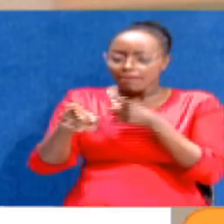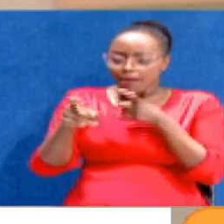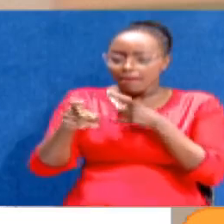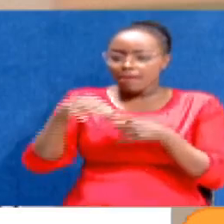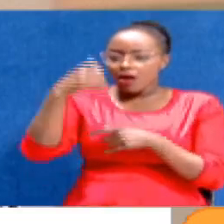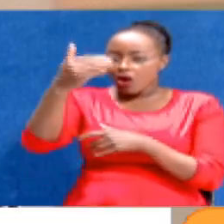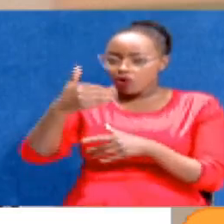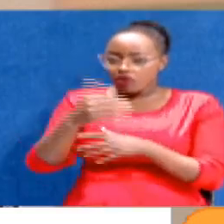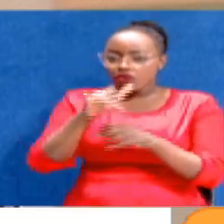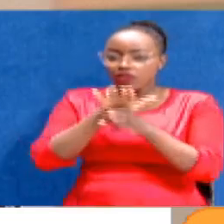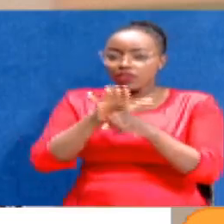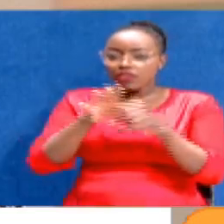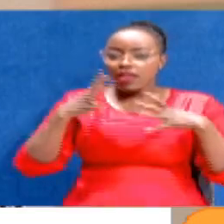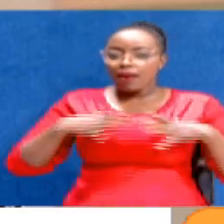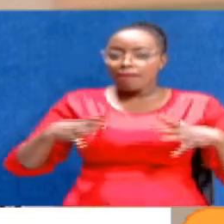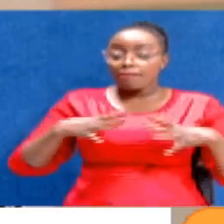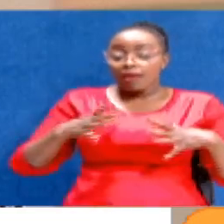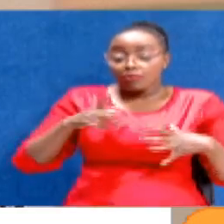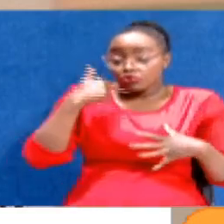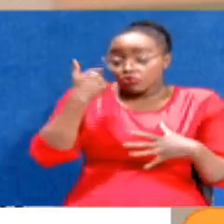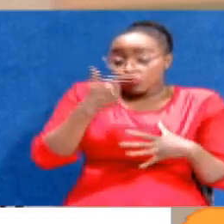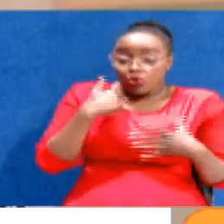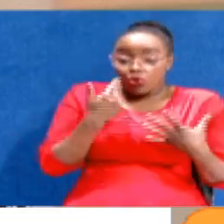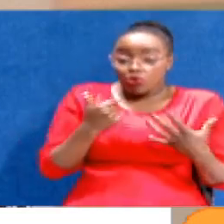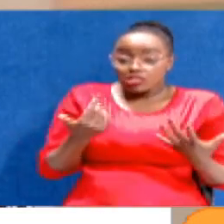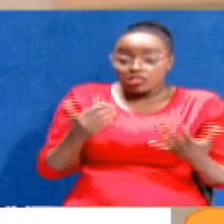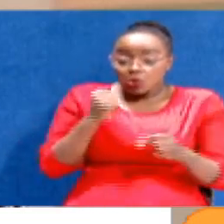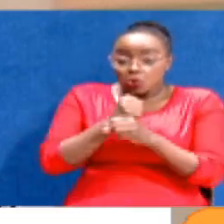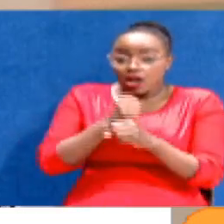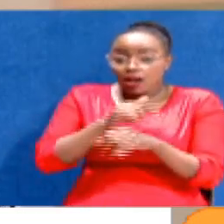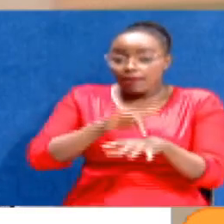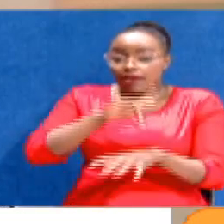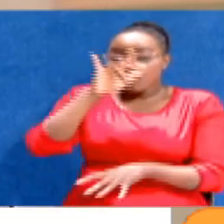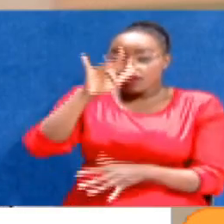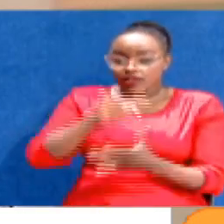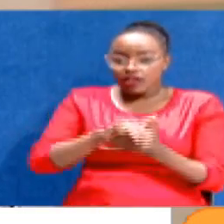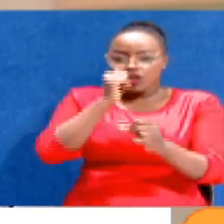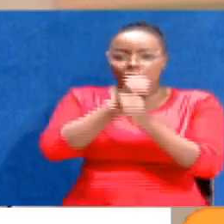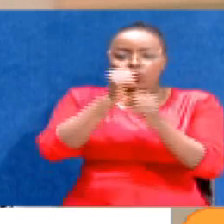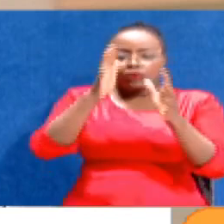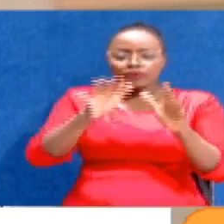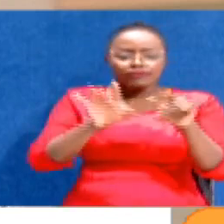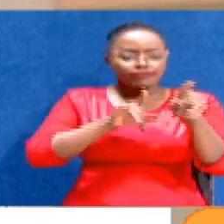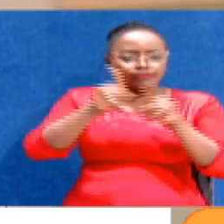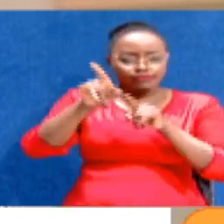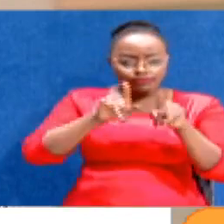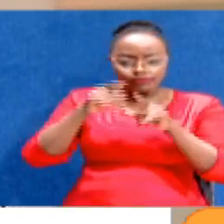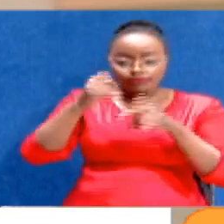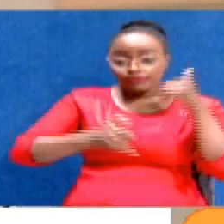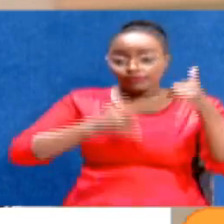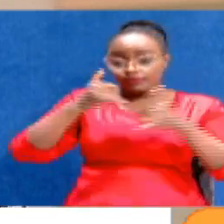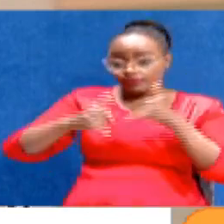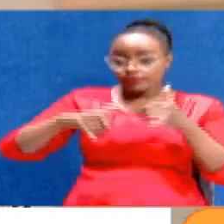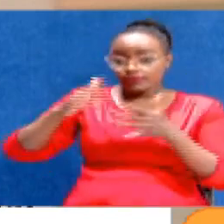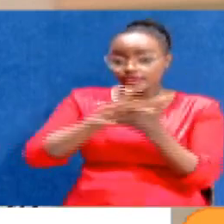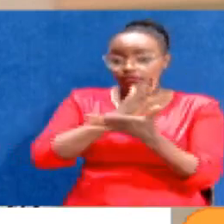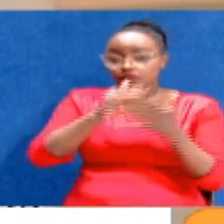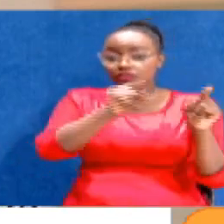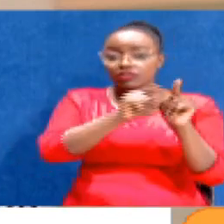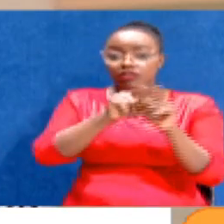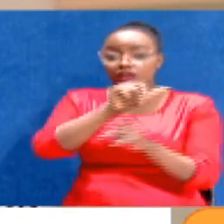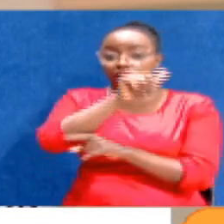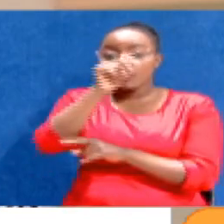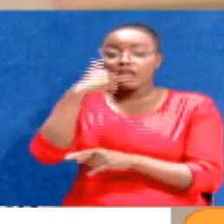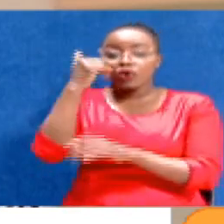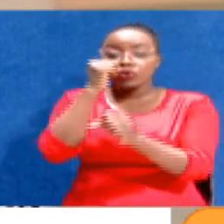immediately by many of those whose livelihoods had been affected. Hoteliers, workers in the transport and entertainment sectors, as well as